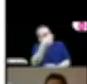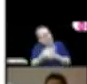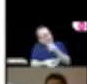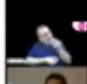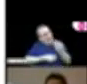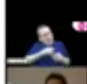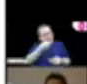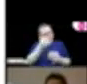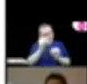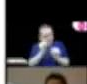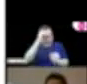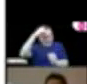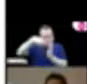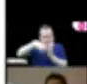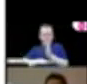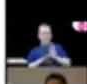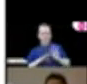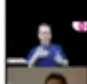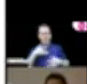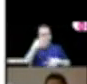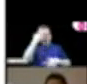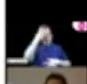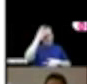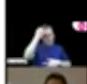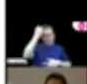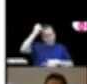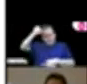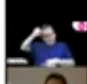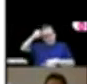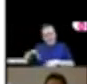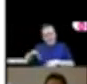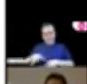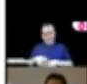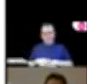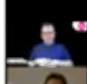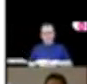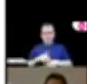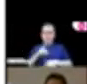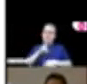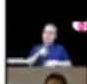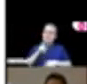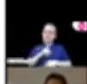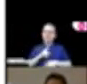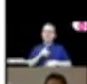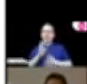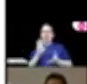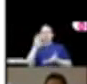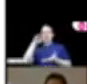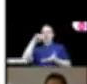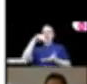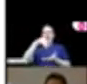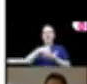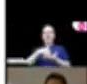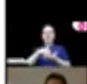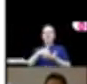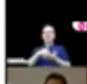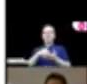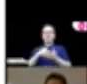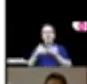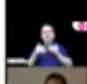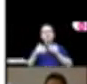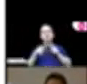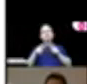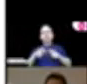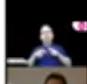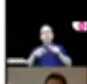trauma. Everyone wants to forget that. I'm talking about women who had come here while on the process waiting for their court